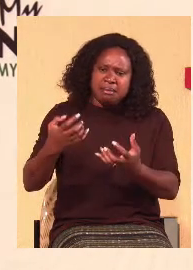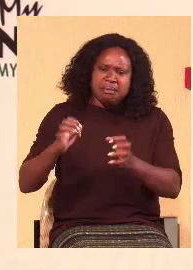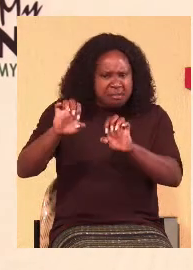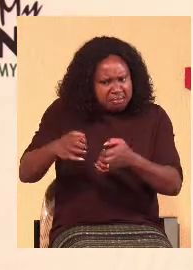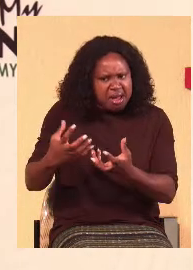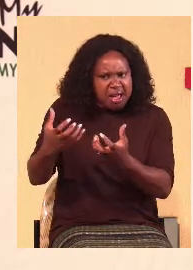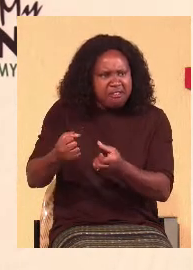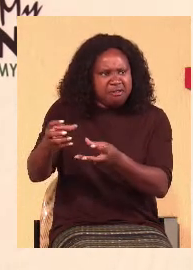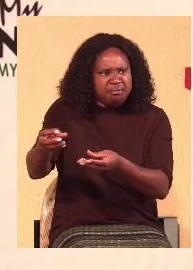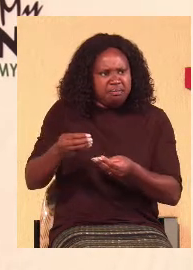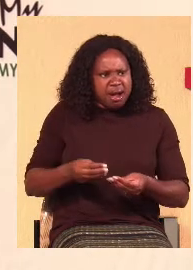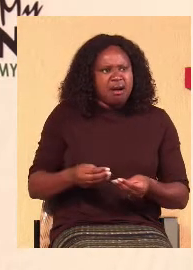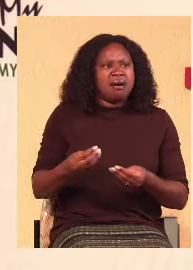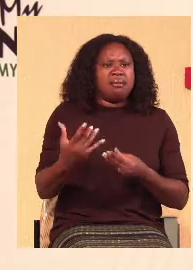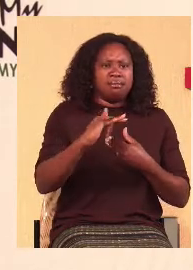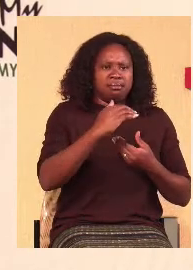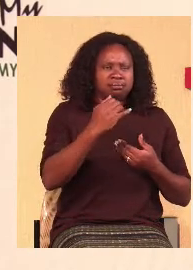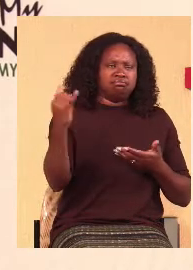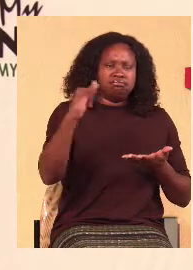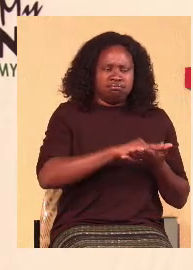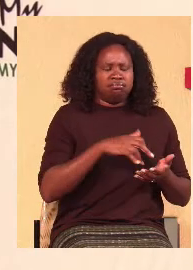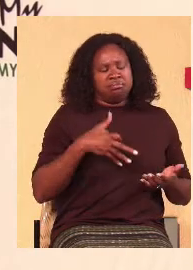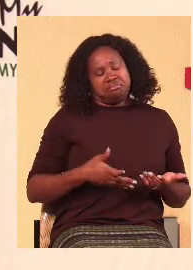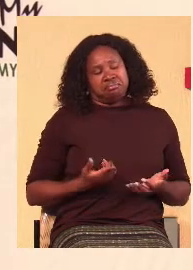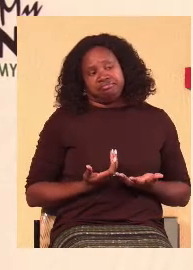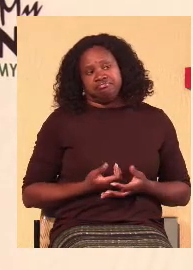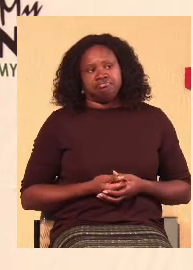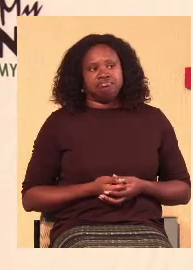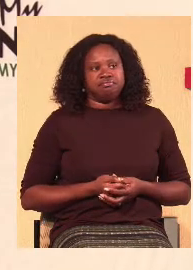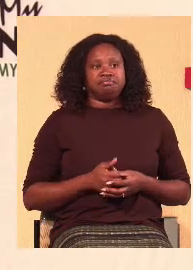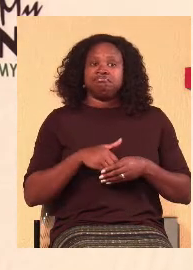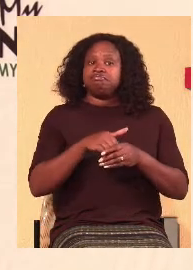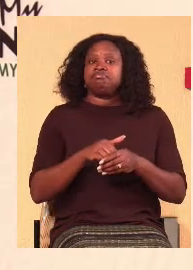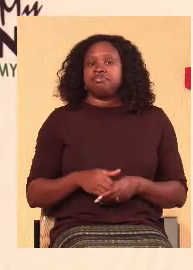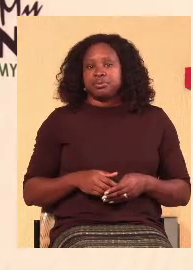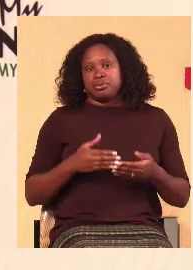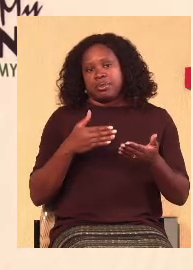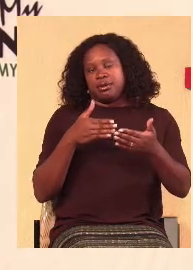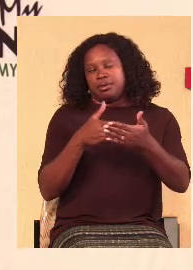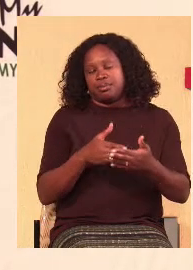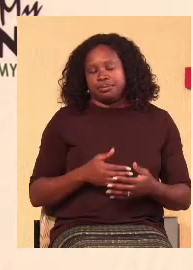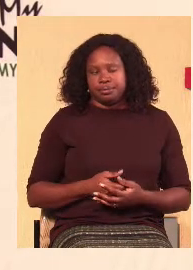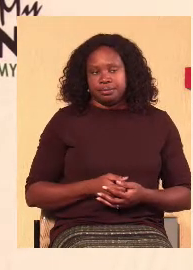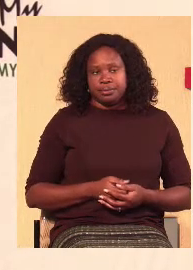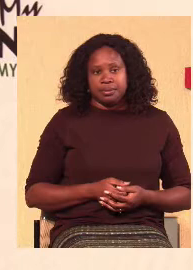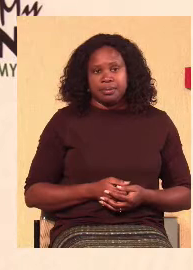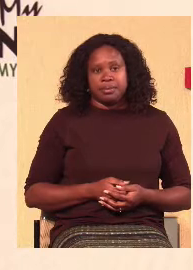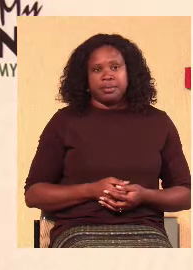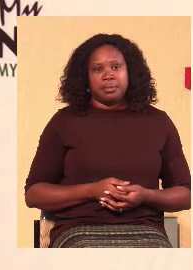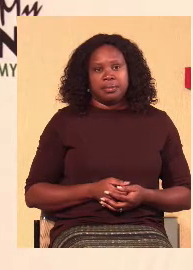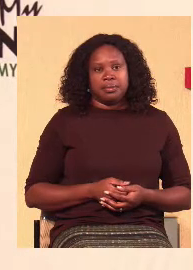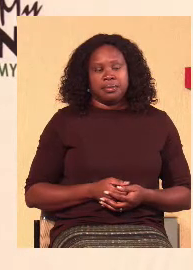the commodities are to be found. So, but I must say that